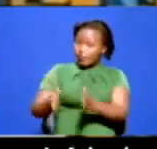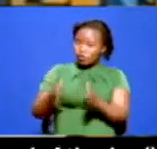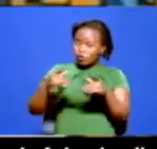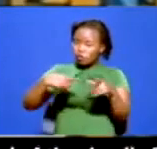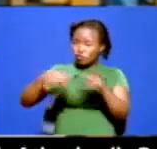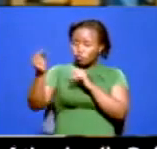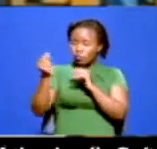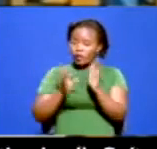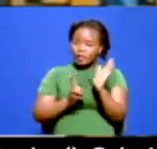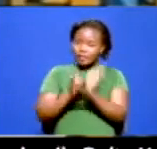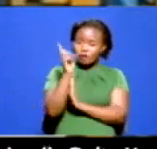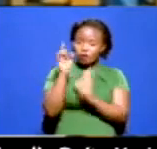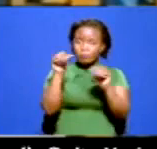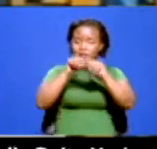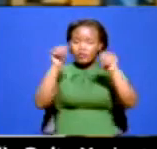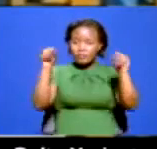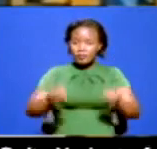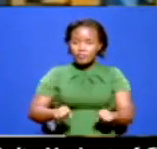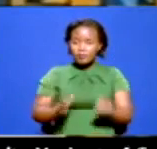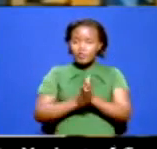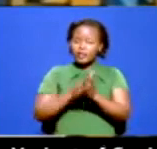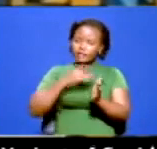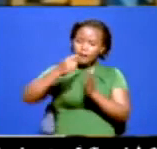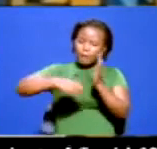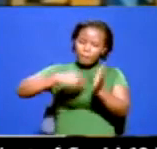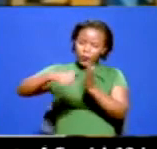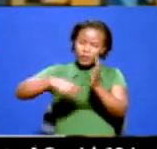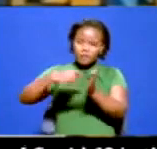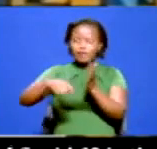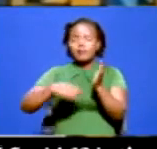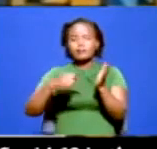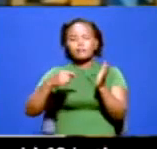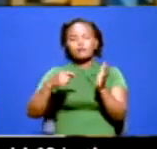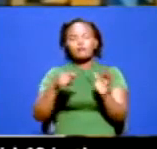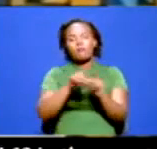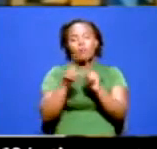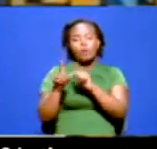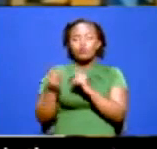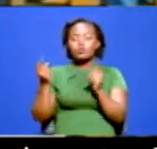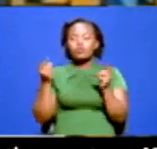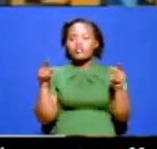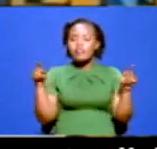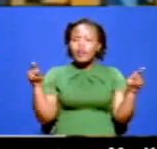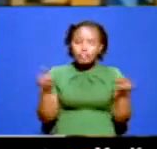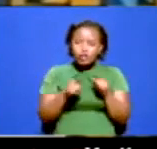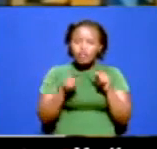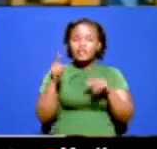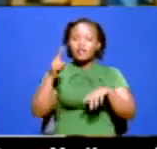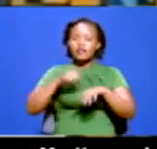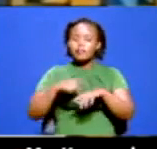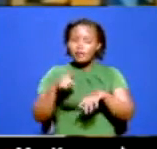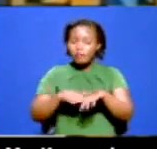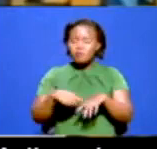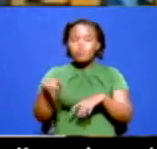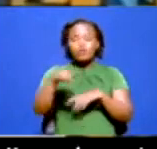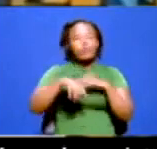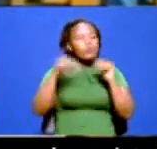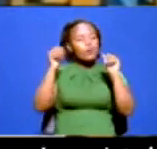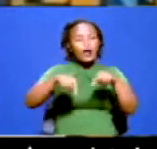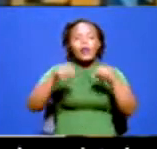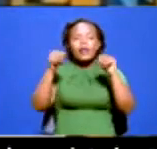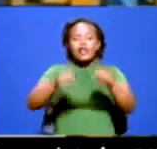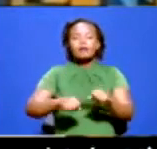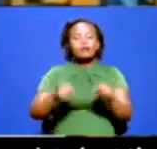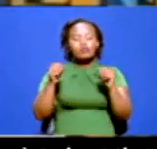systems and processes for them. And within time, we were able to take it off the